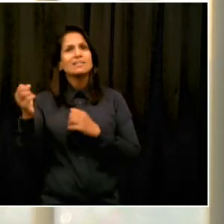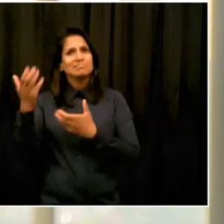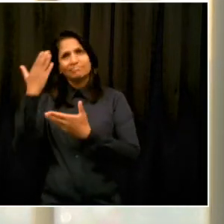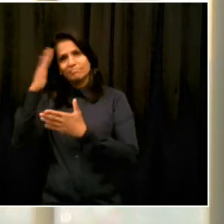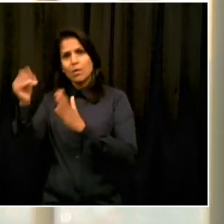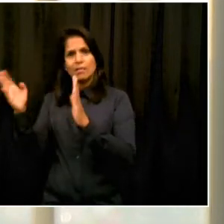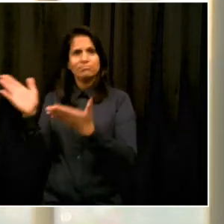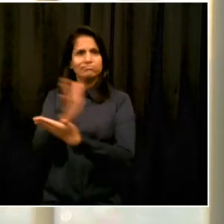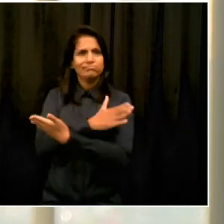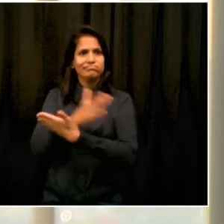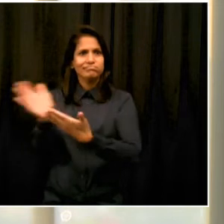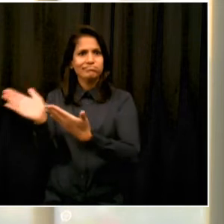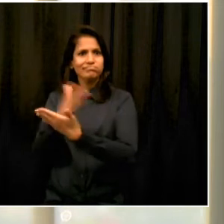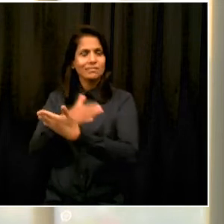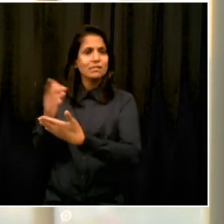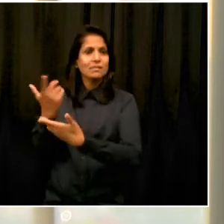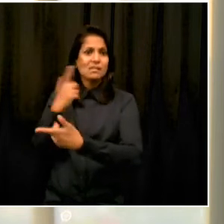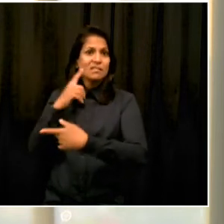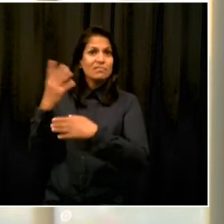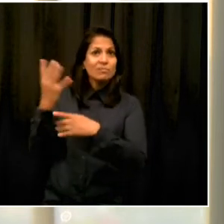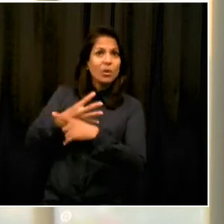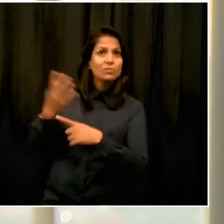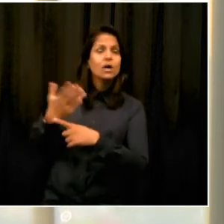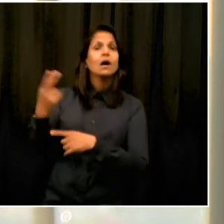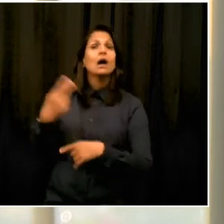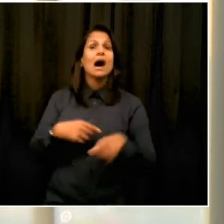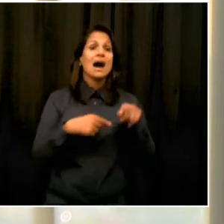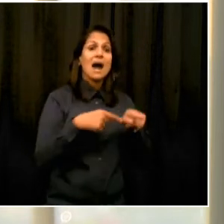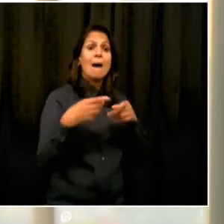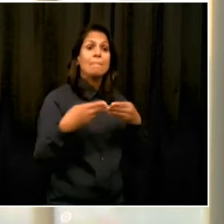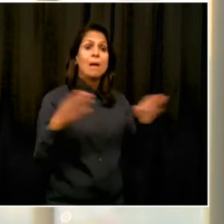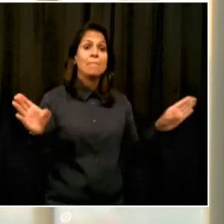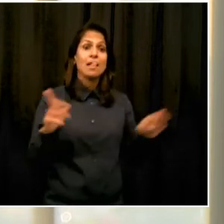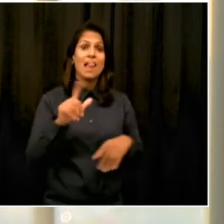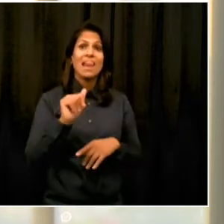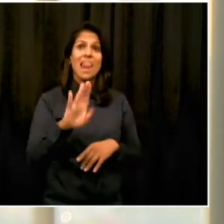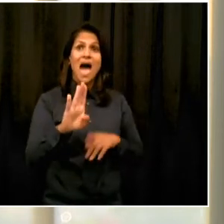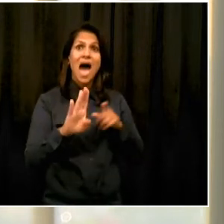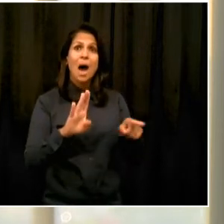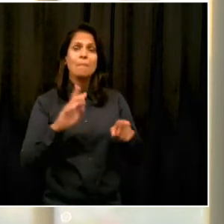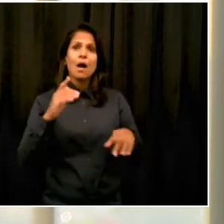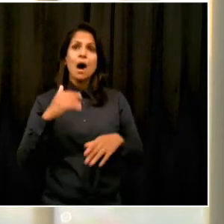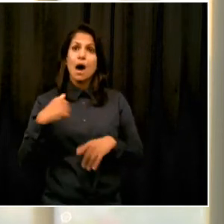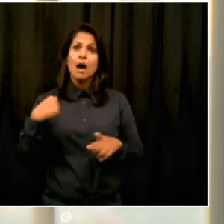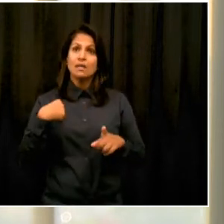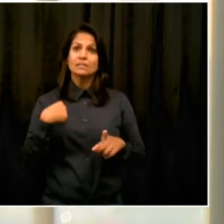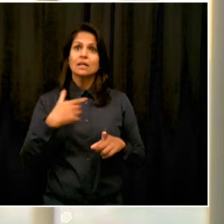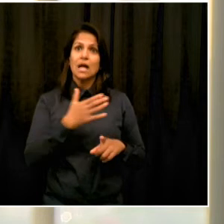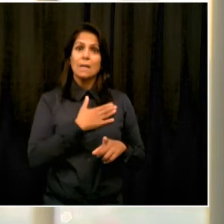48 hours now. That's citywide across all different testing sites.